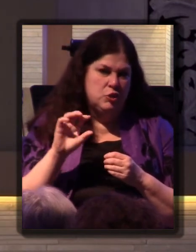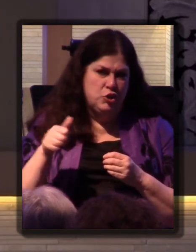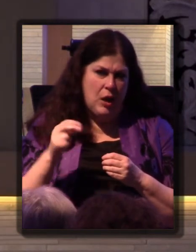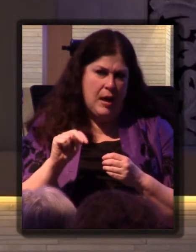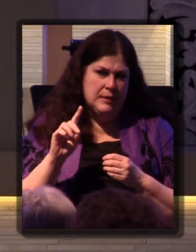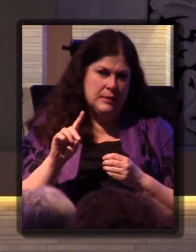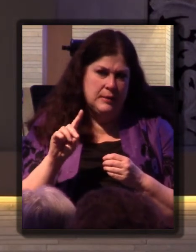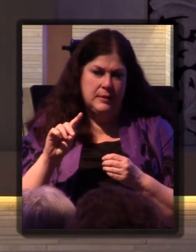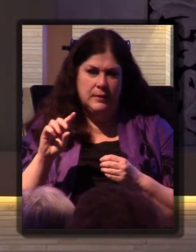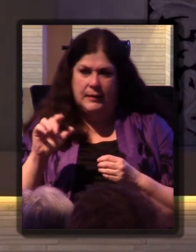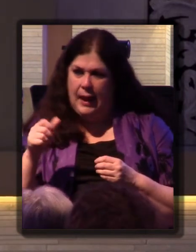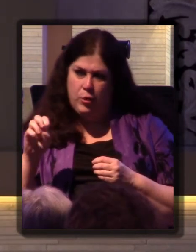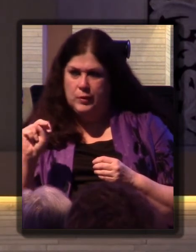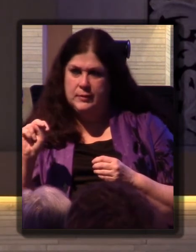Catherine T.